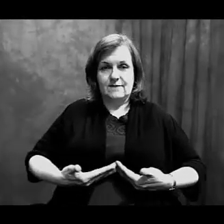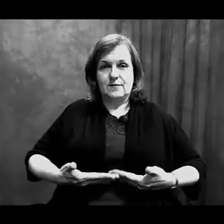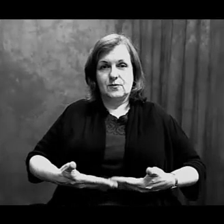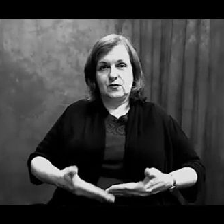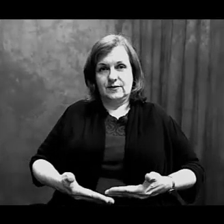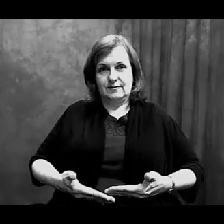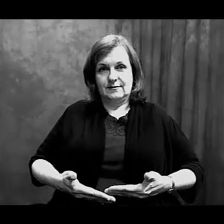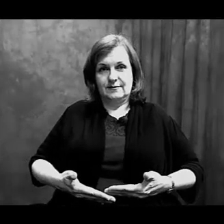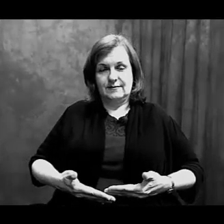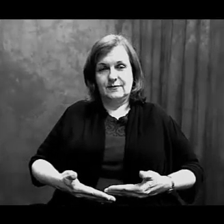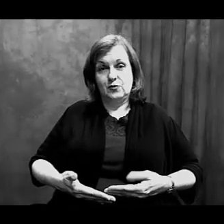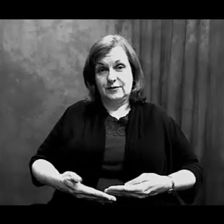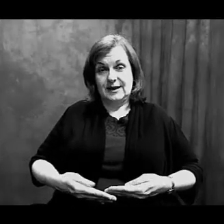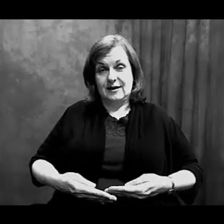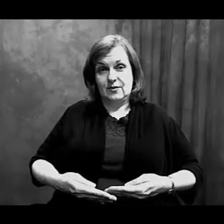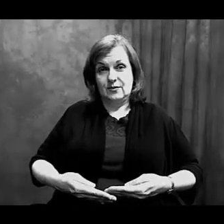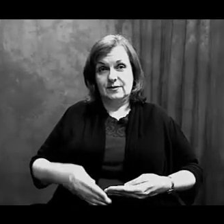down,